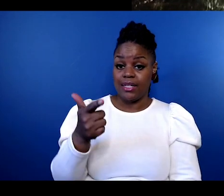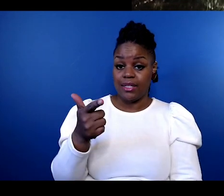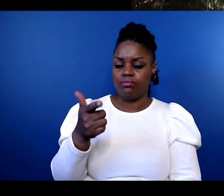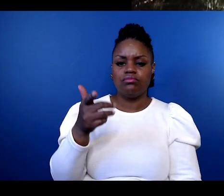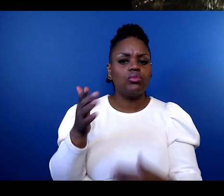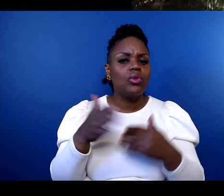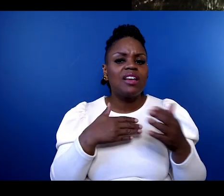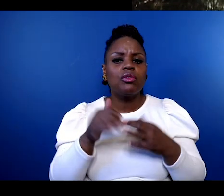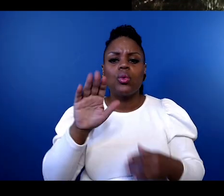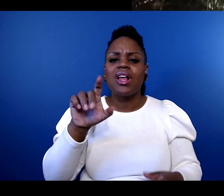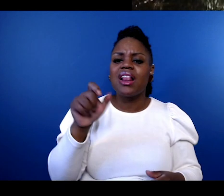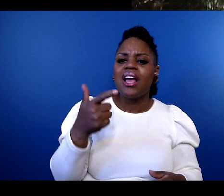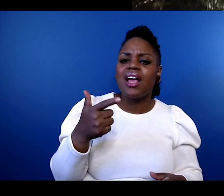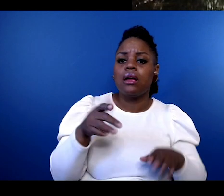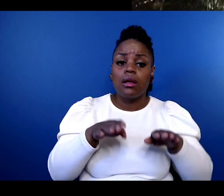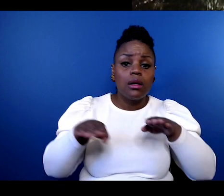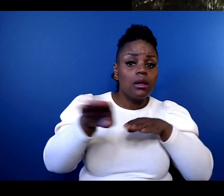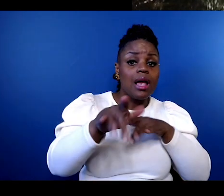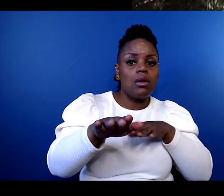Whichever leg was in front, bring it behind.